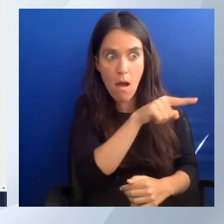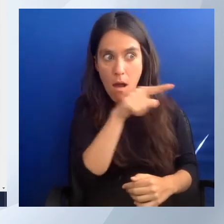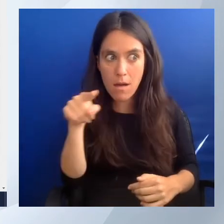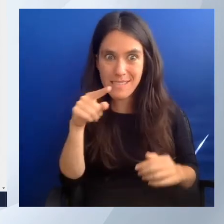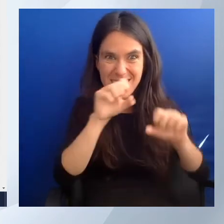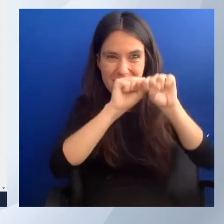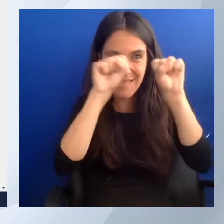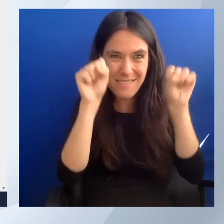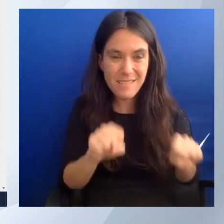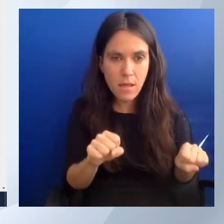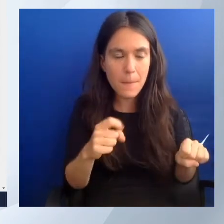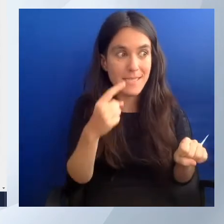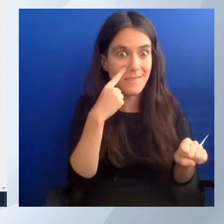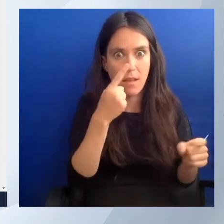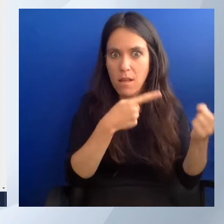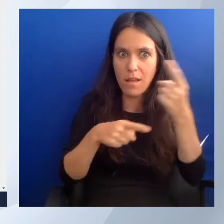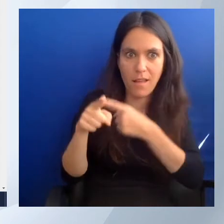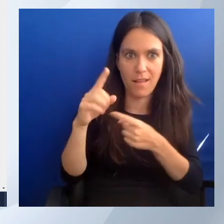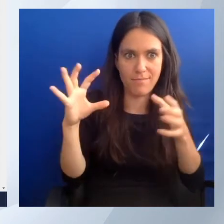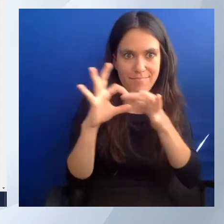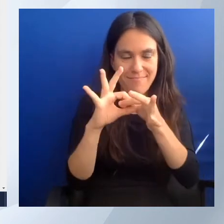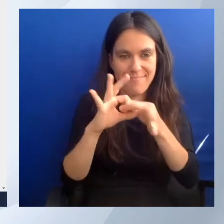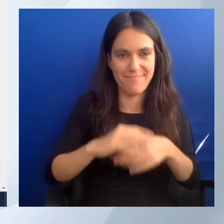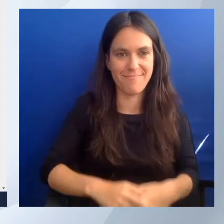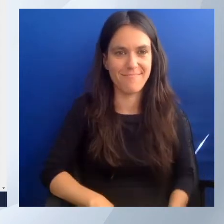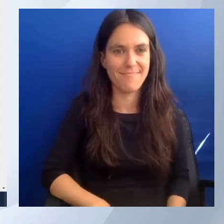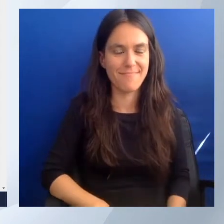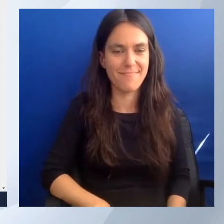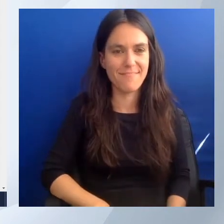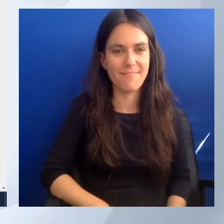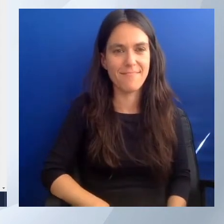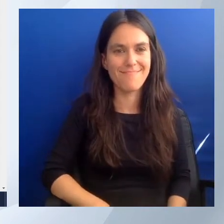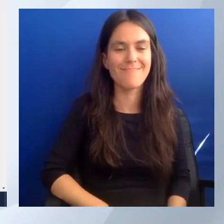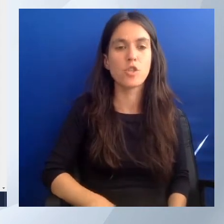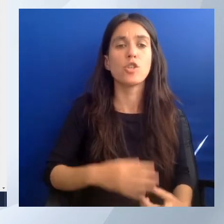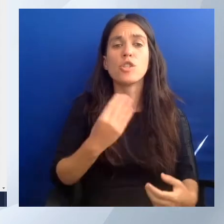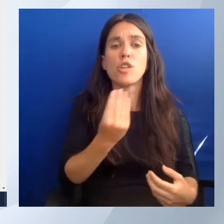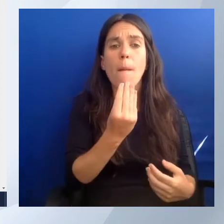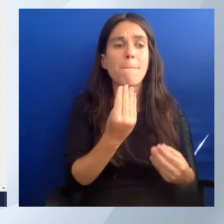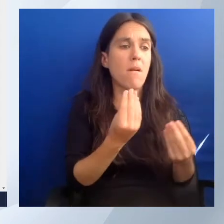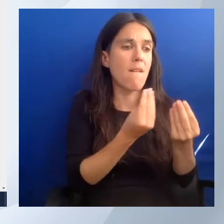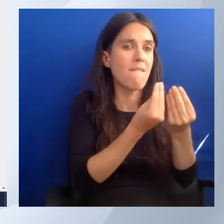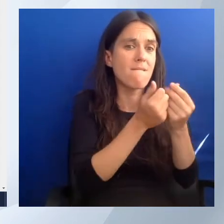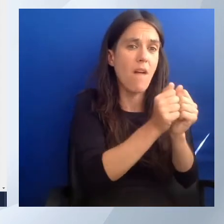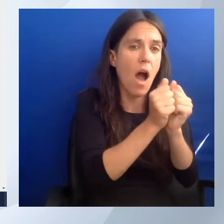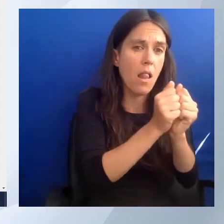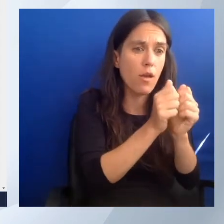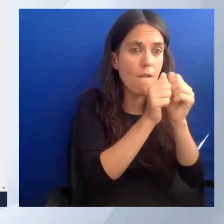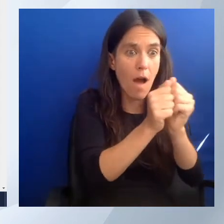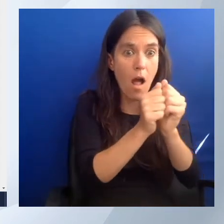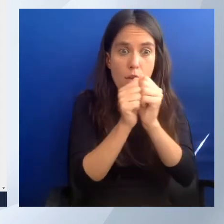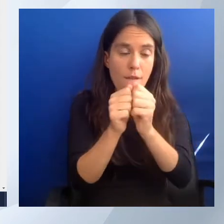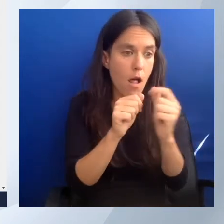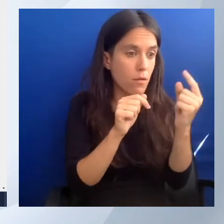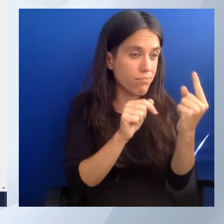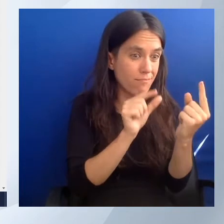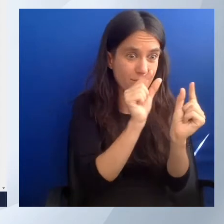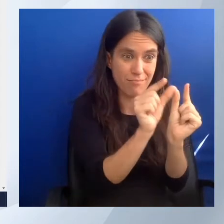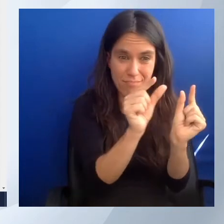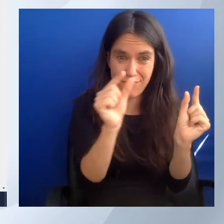we're trying to make a connection between some values that we serve as input and an expected outcome. And this is the pattern that we